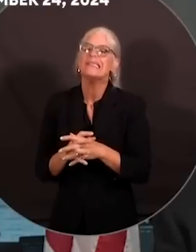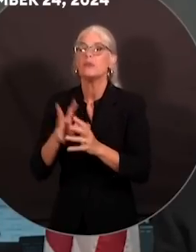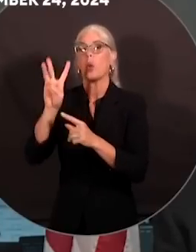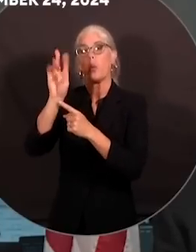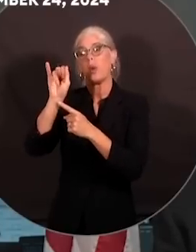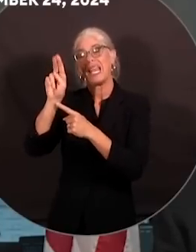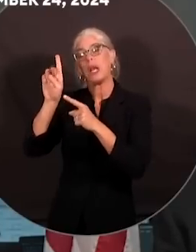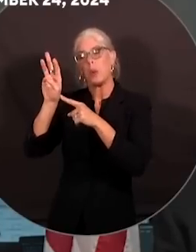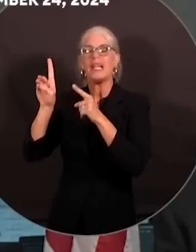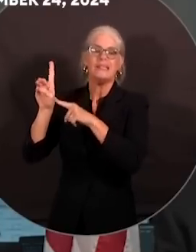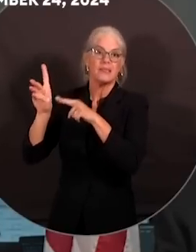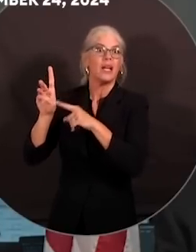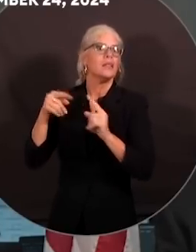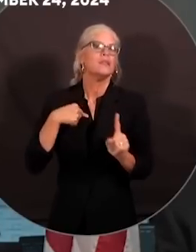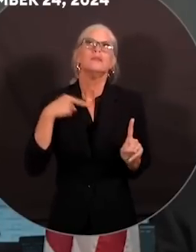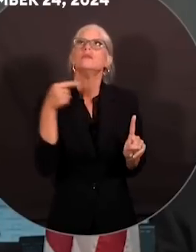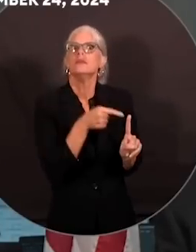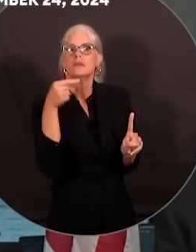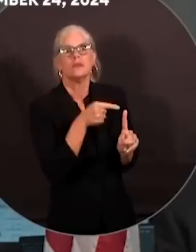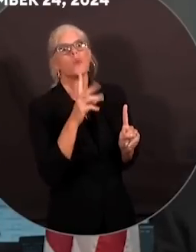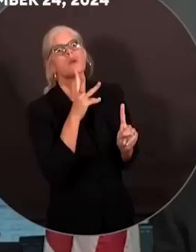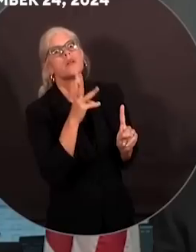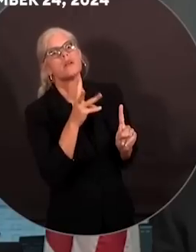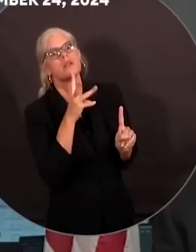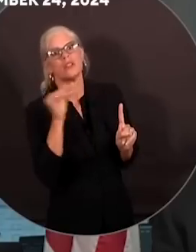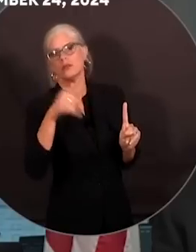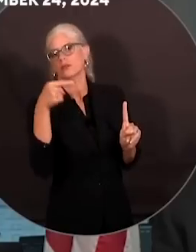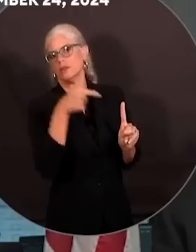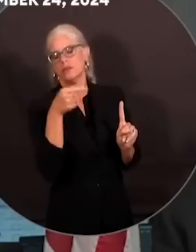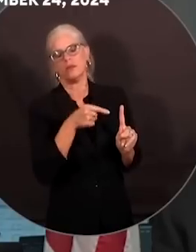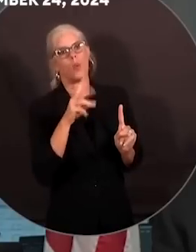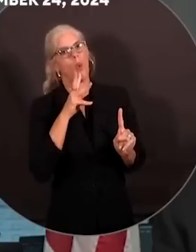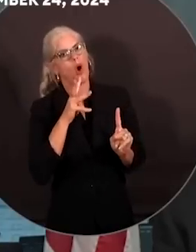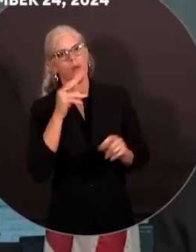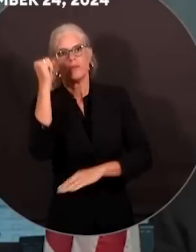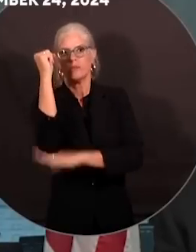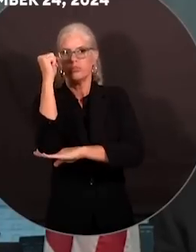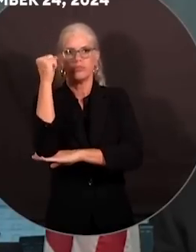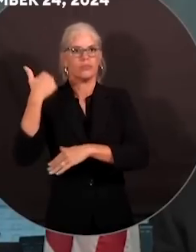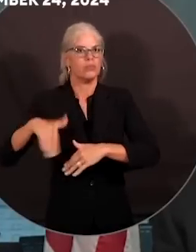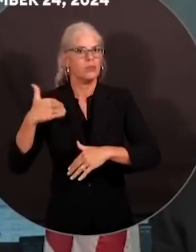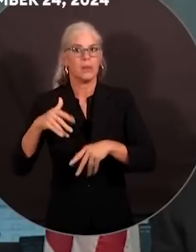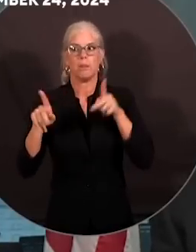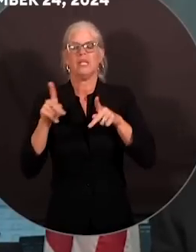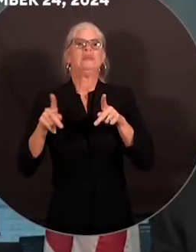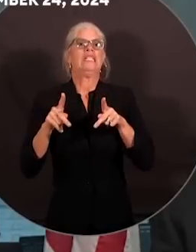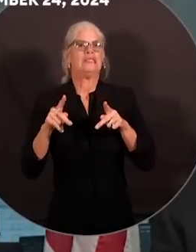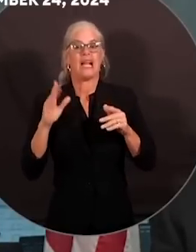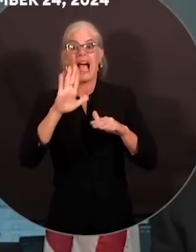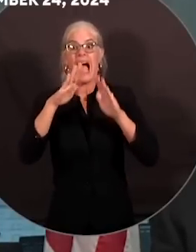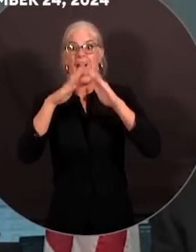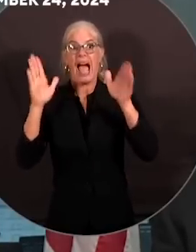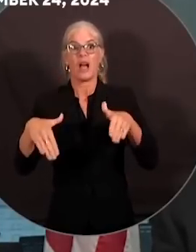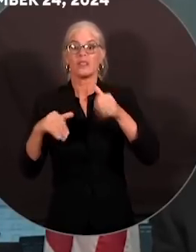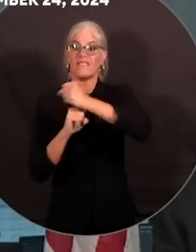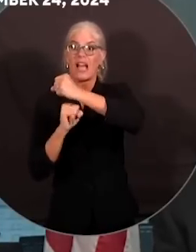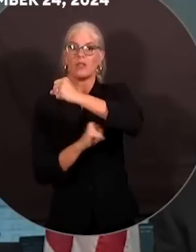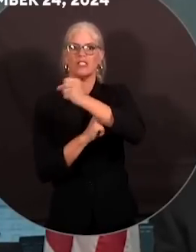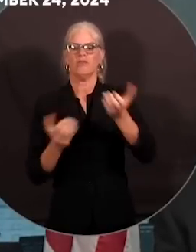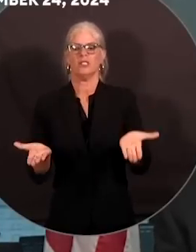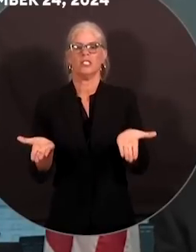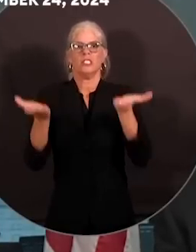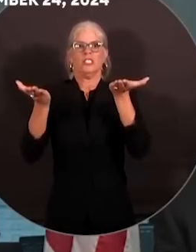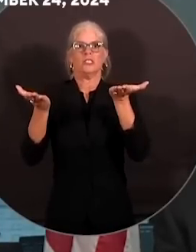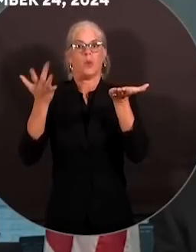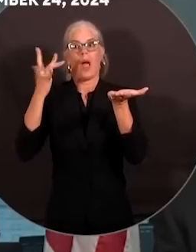have the surge and the storm surge. I mean, I know people build the homes up and they build buildings up higher maybe than they used to, but the water